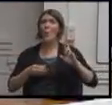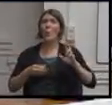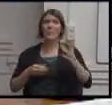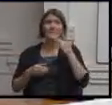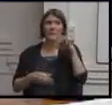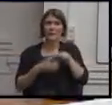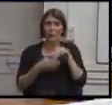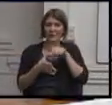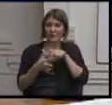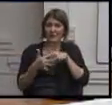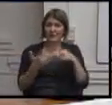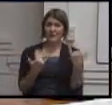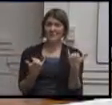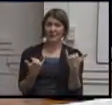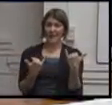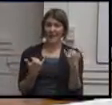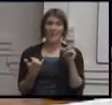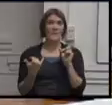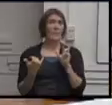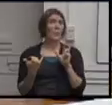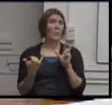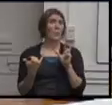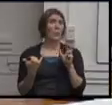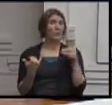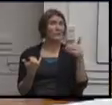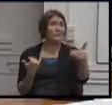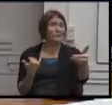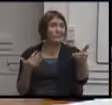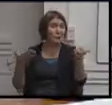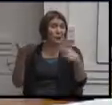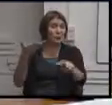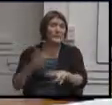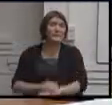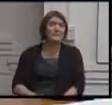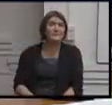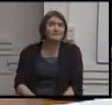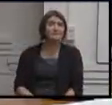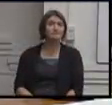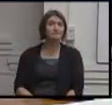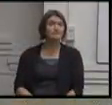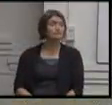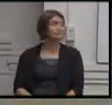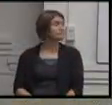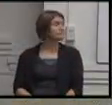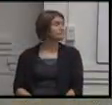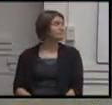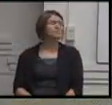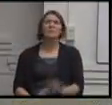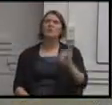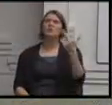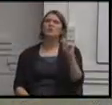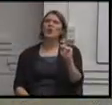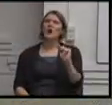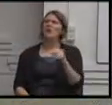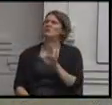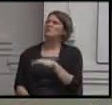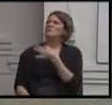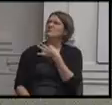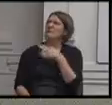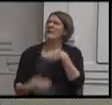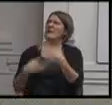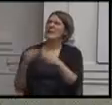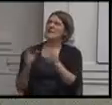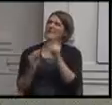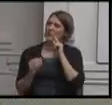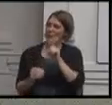issues tonight? Do we want to vote on them 2 weeks from now? That's the question. When is our next police